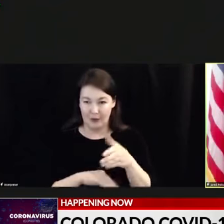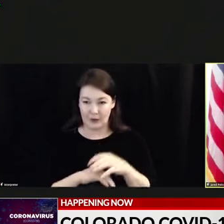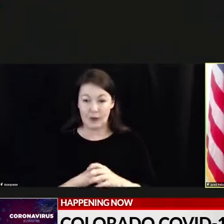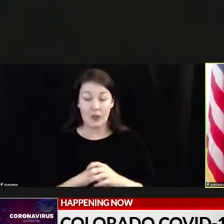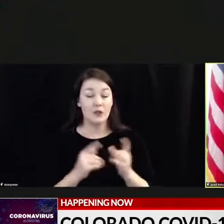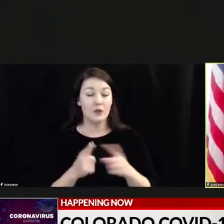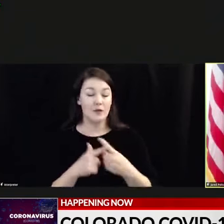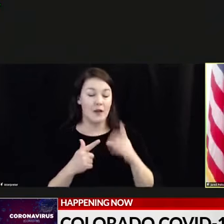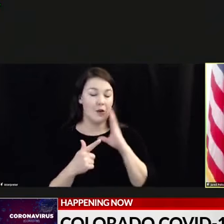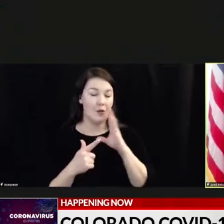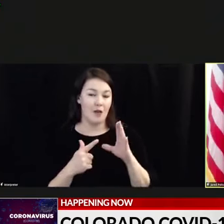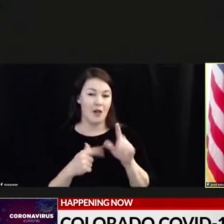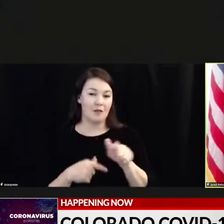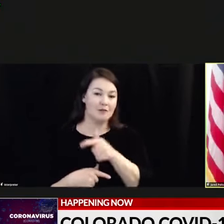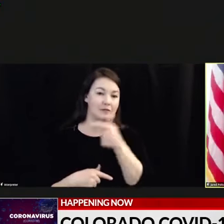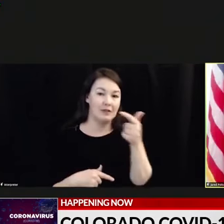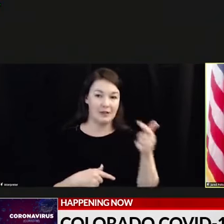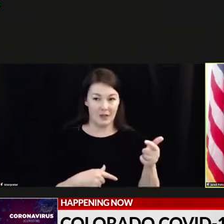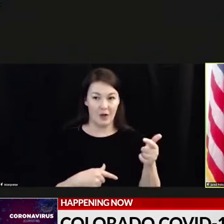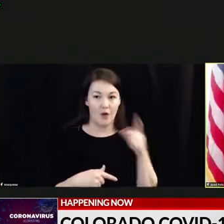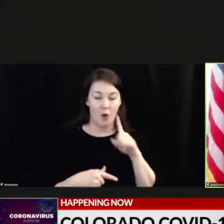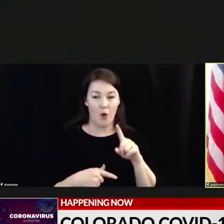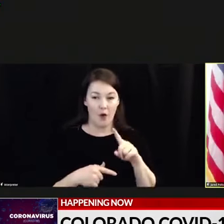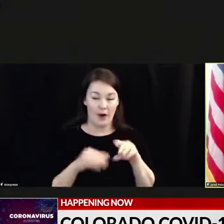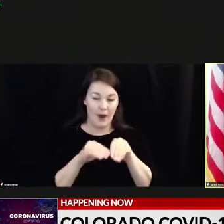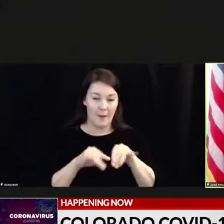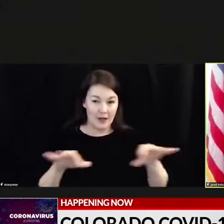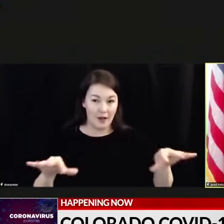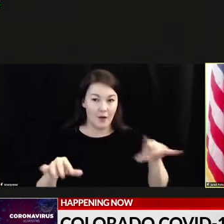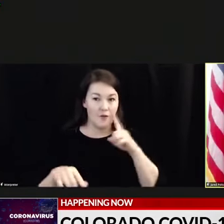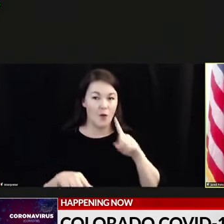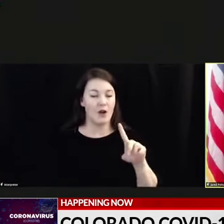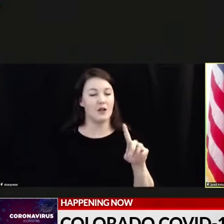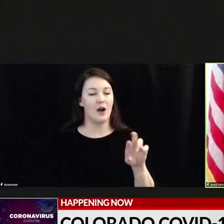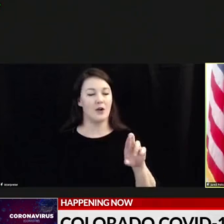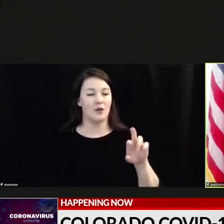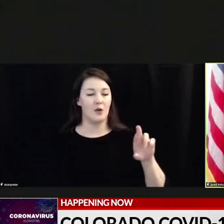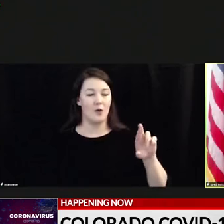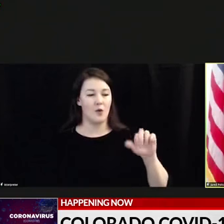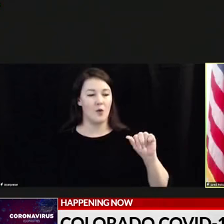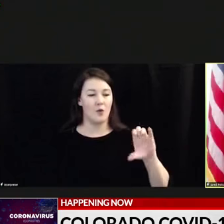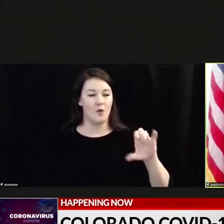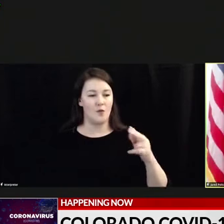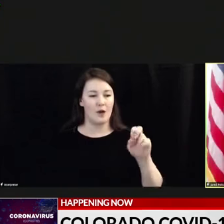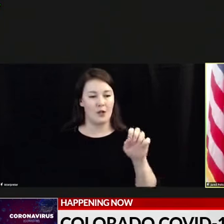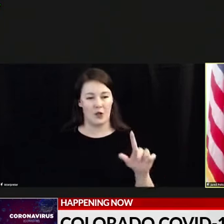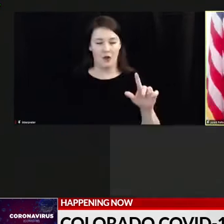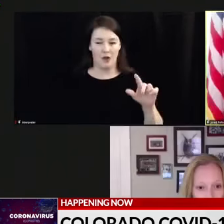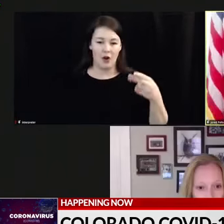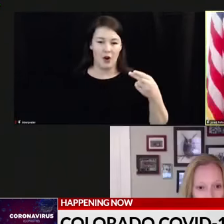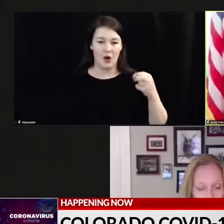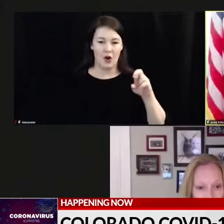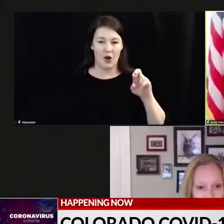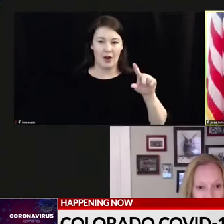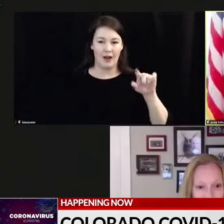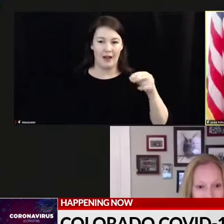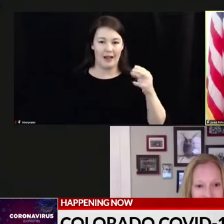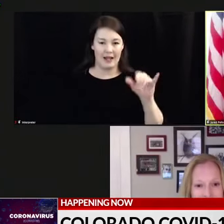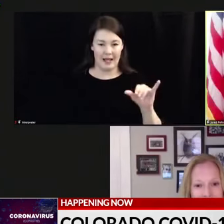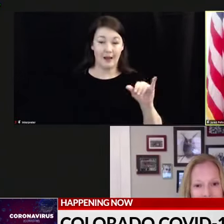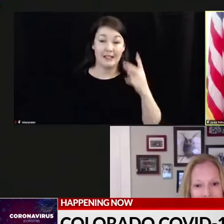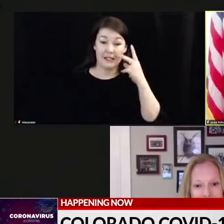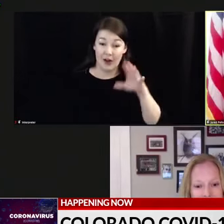from an epidemiology perspective to Dr. Rachel Herlihy, who you, as seen on television, you might have